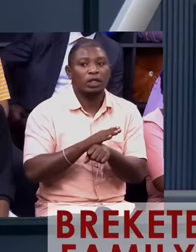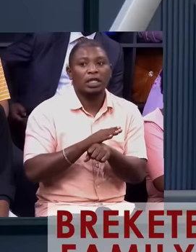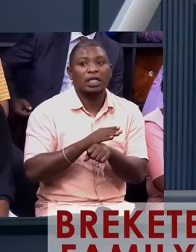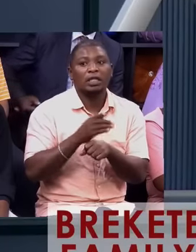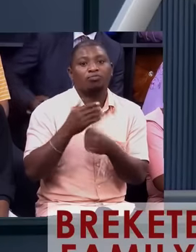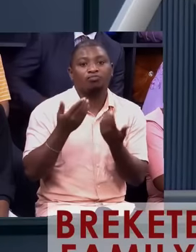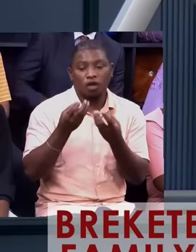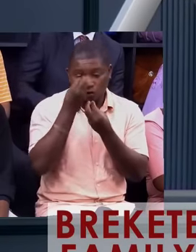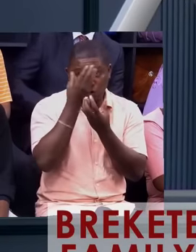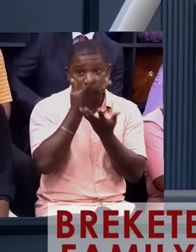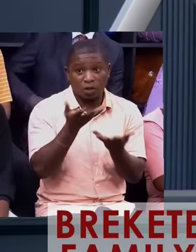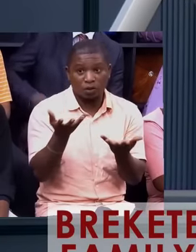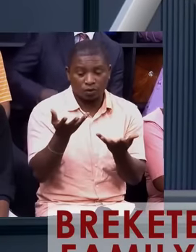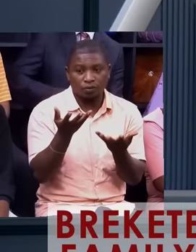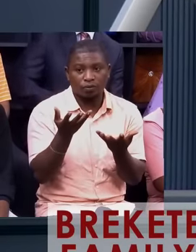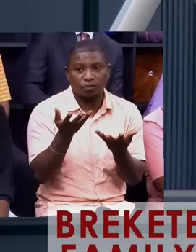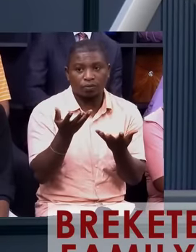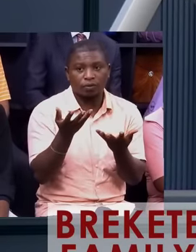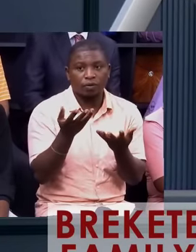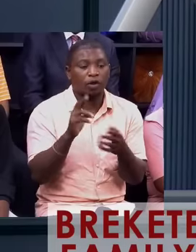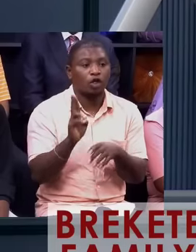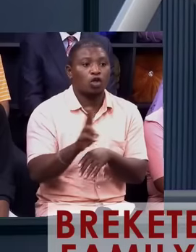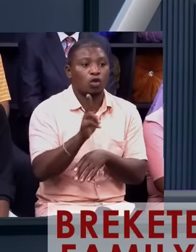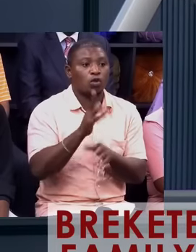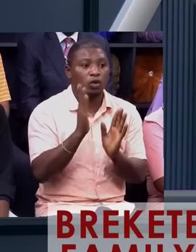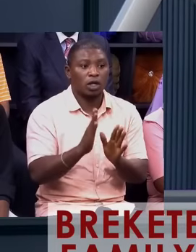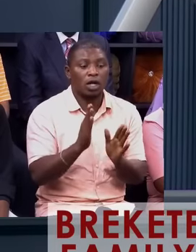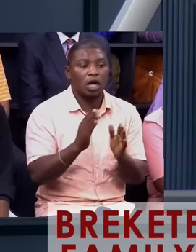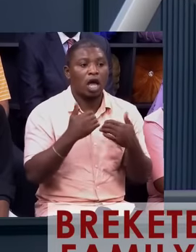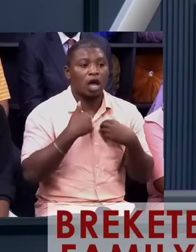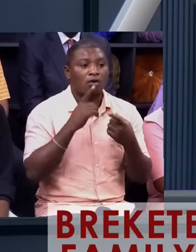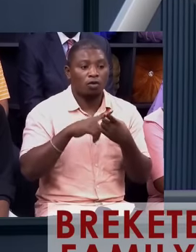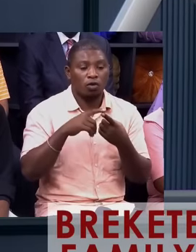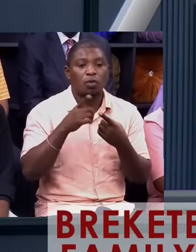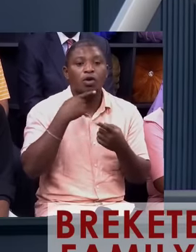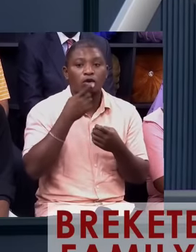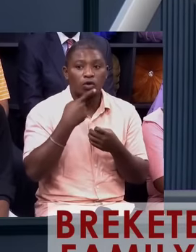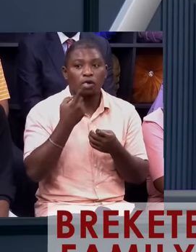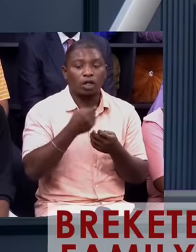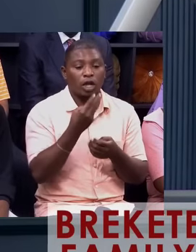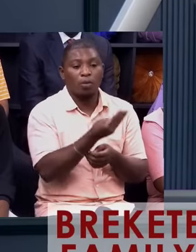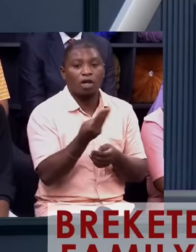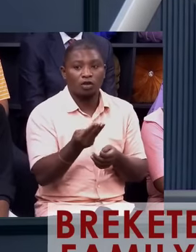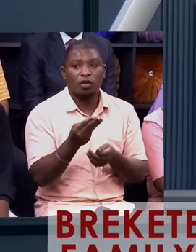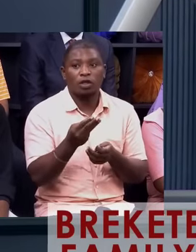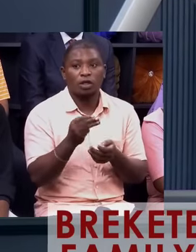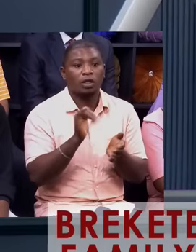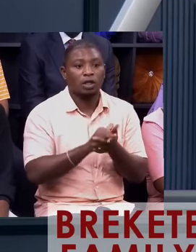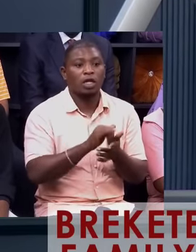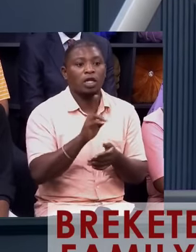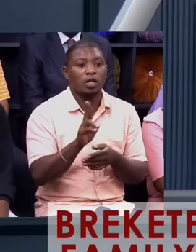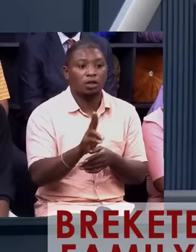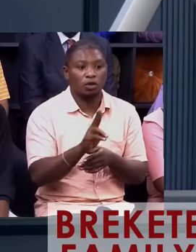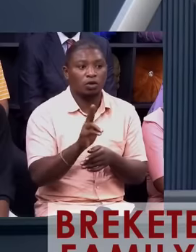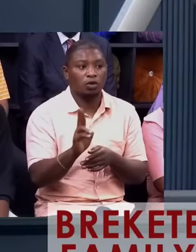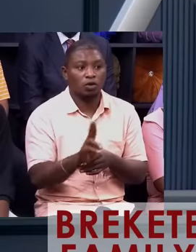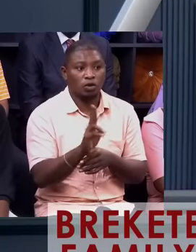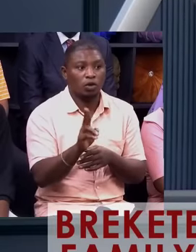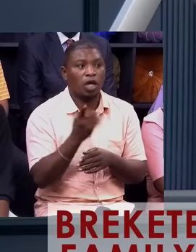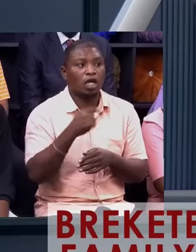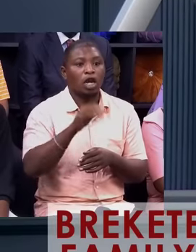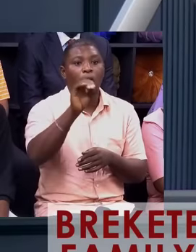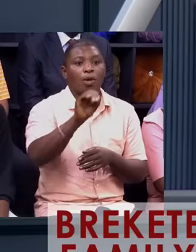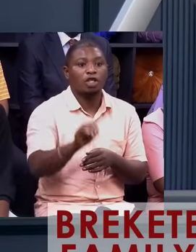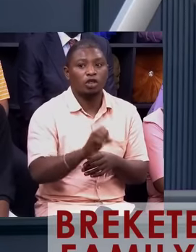told yes we need the materials where they indu do the vaccine yes the percentage